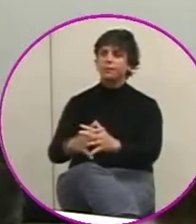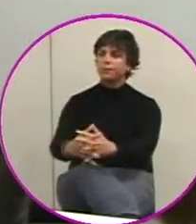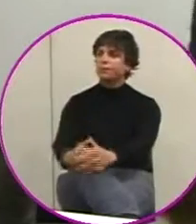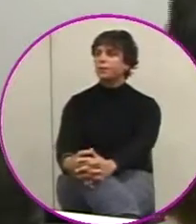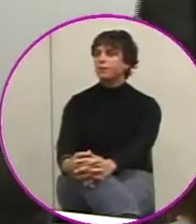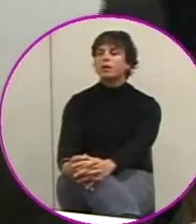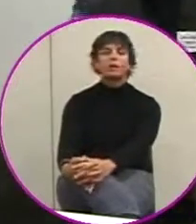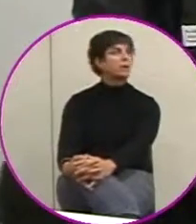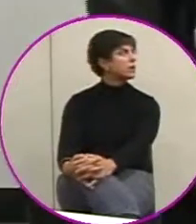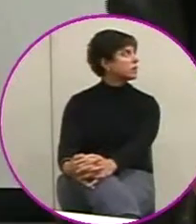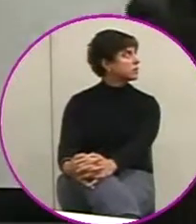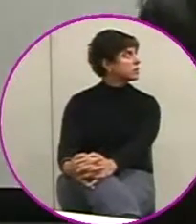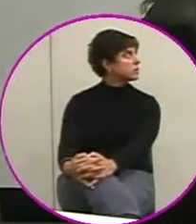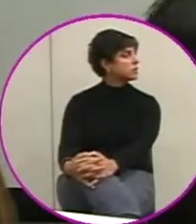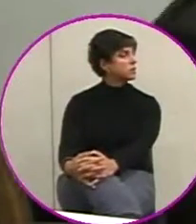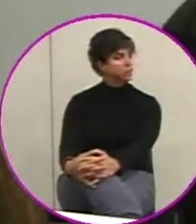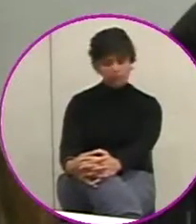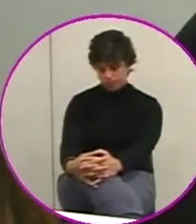Okay.